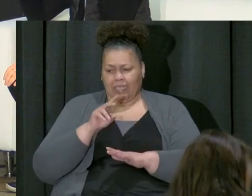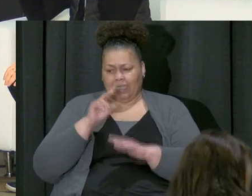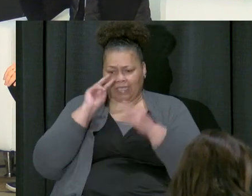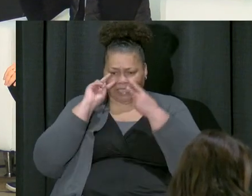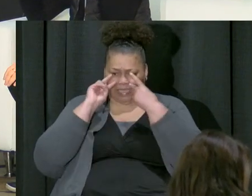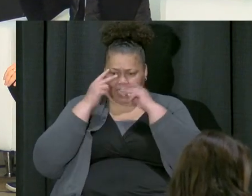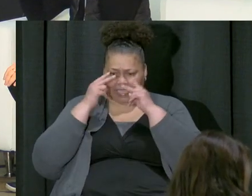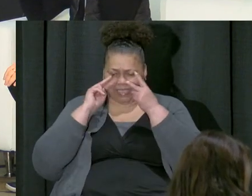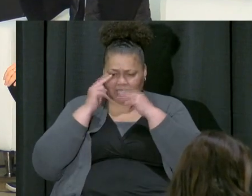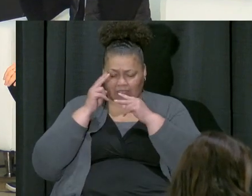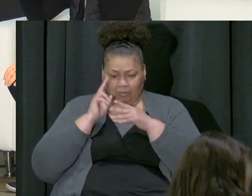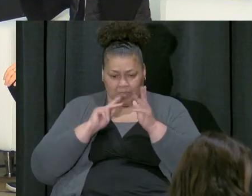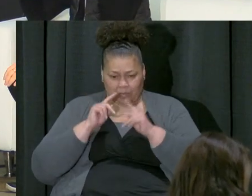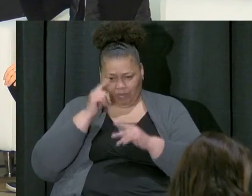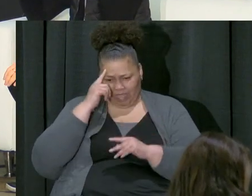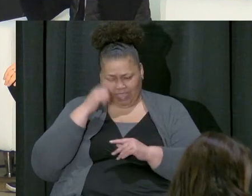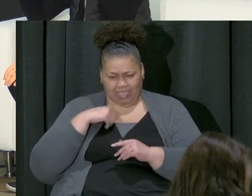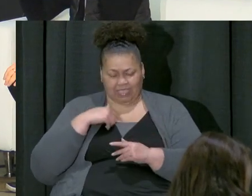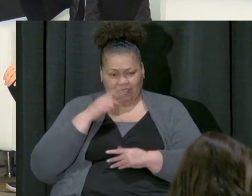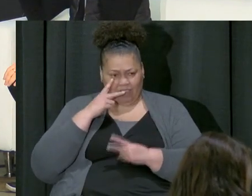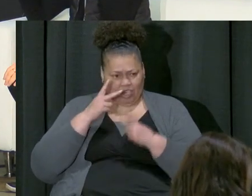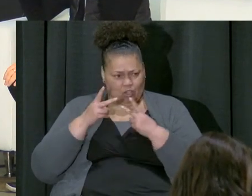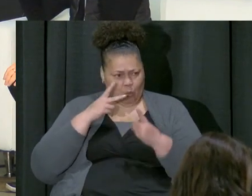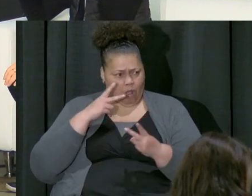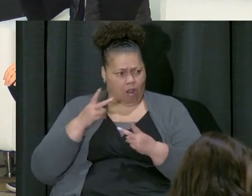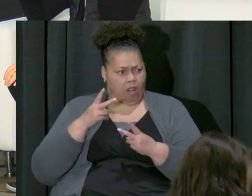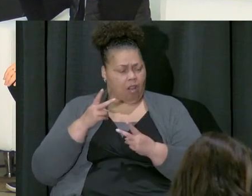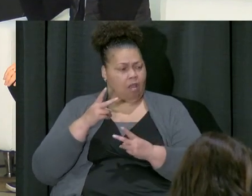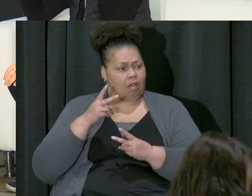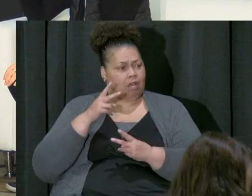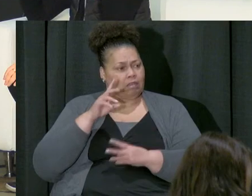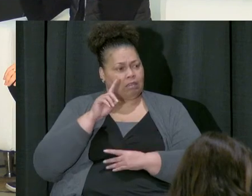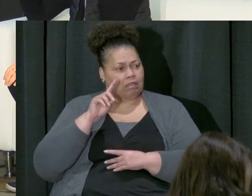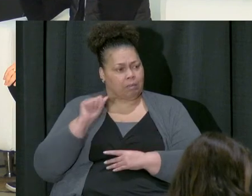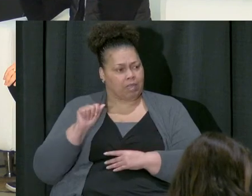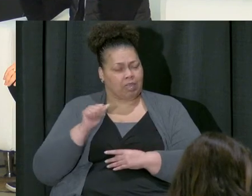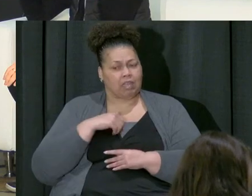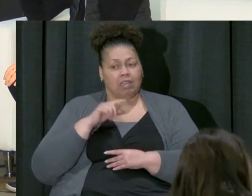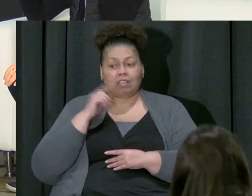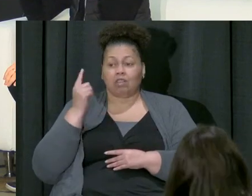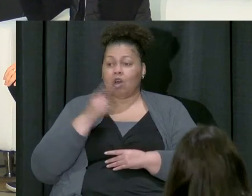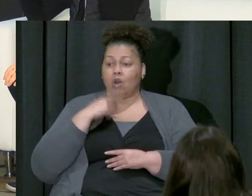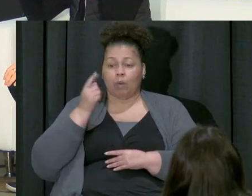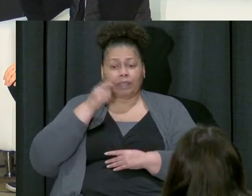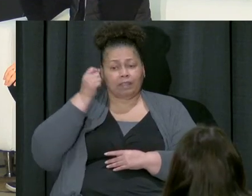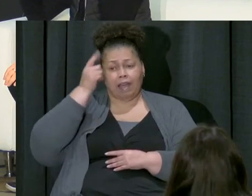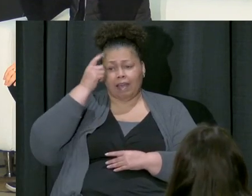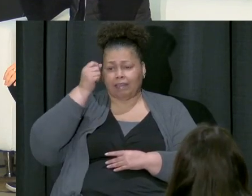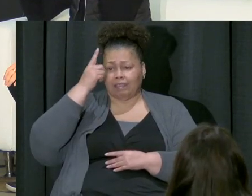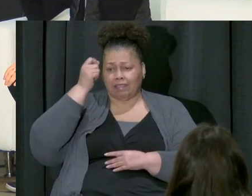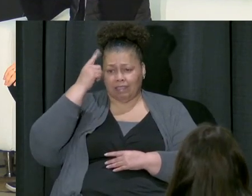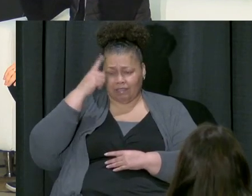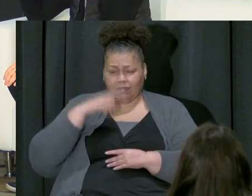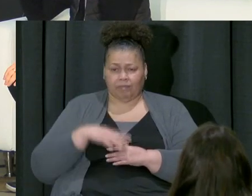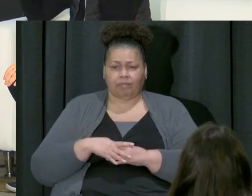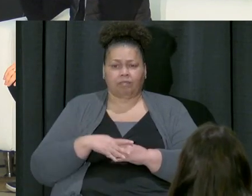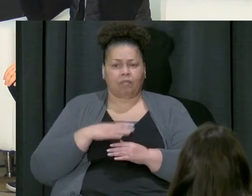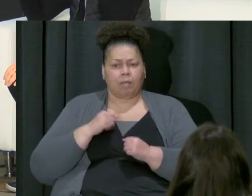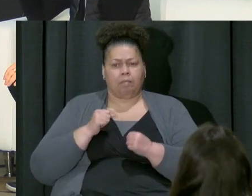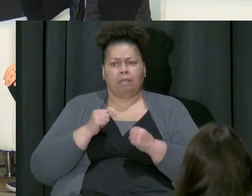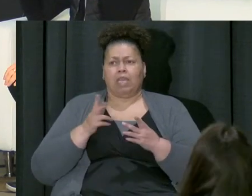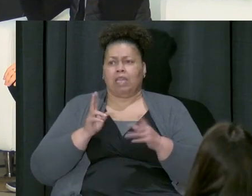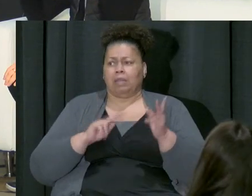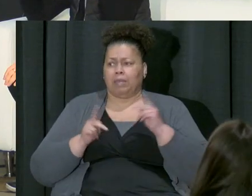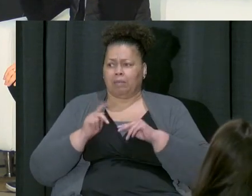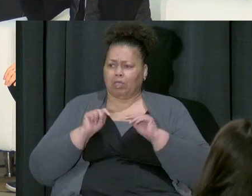think people tend to think it's a visual disability. In fact, it's not. It's always been cognitive. And the fact that we have such a large population,